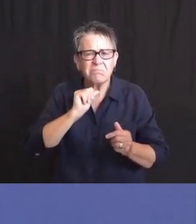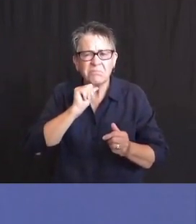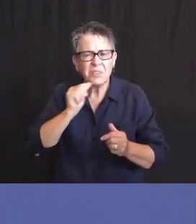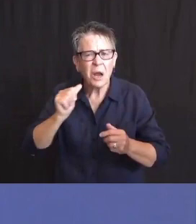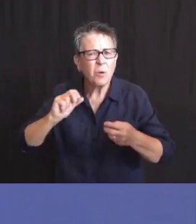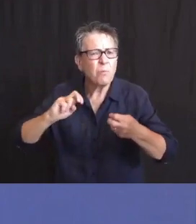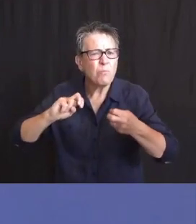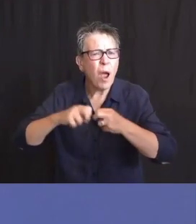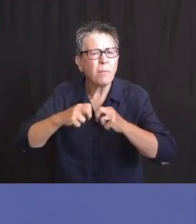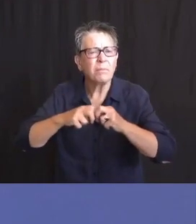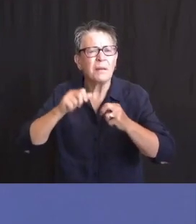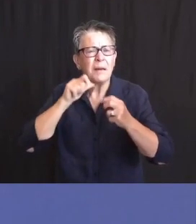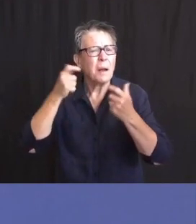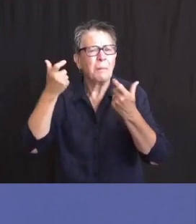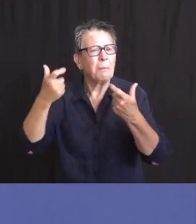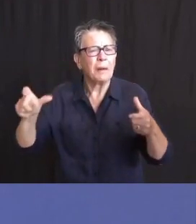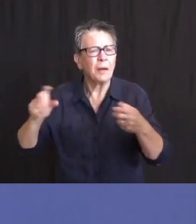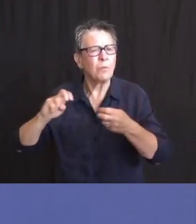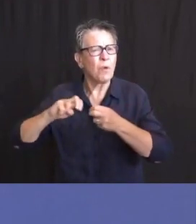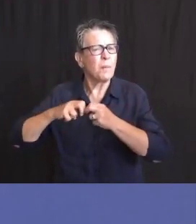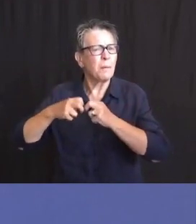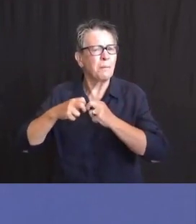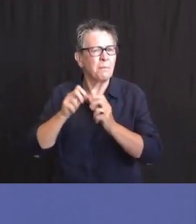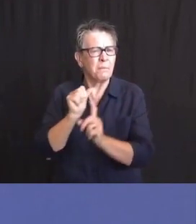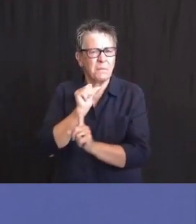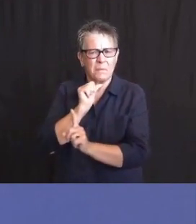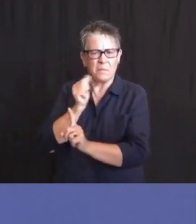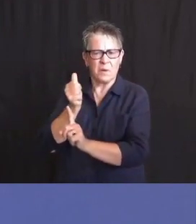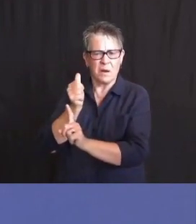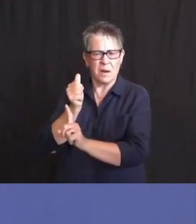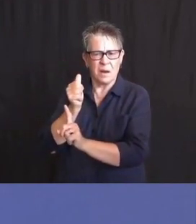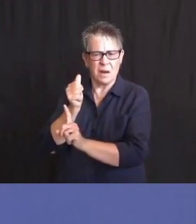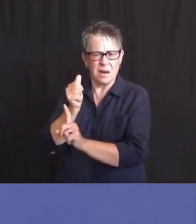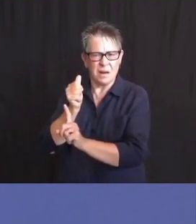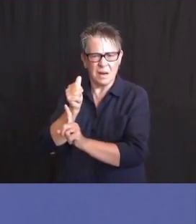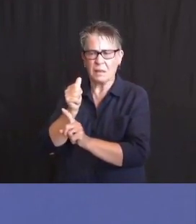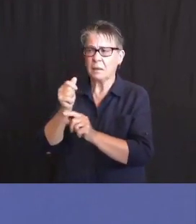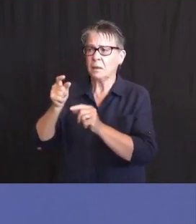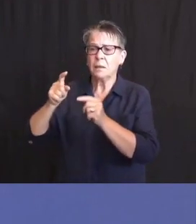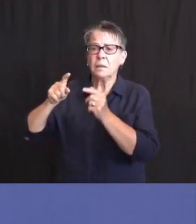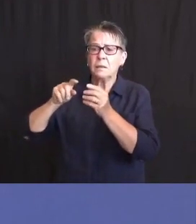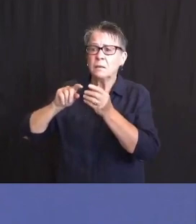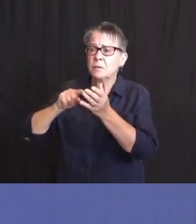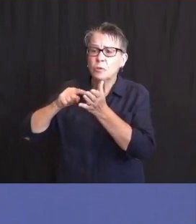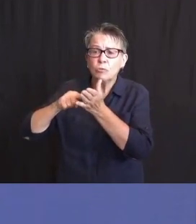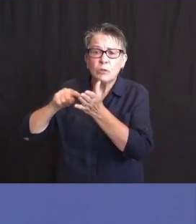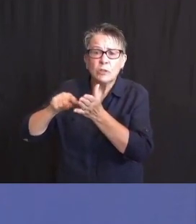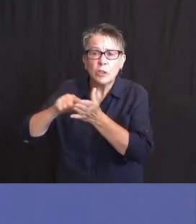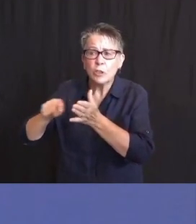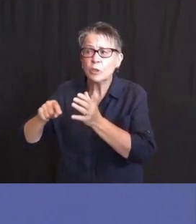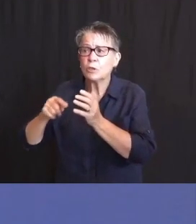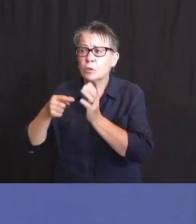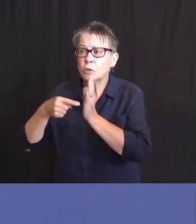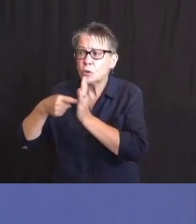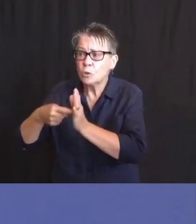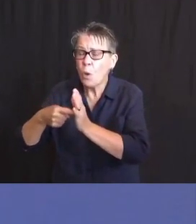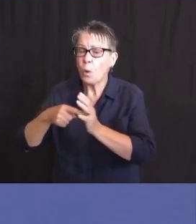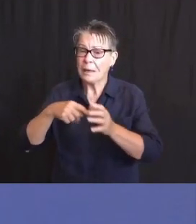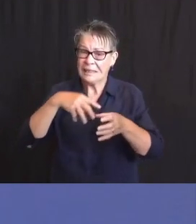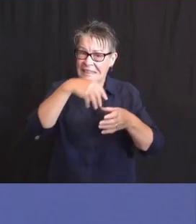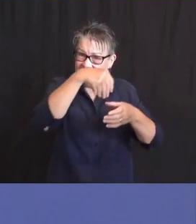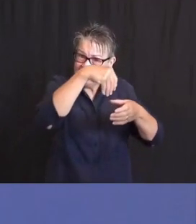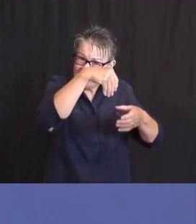again, there's a mountain of data that we're plowing through all the time. We just have not seen the evidence that the outside